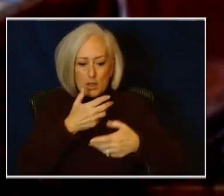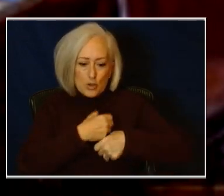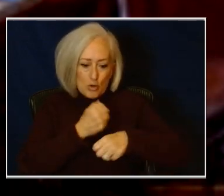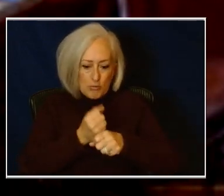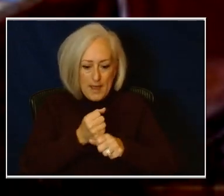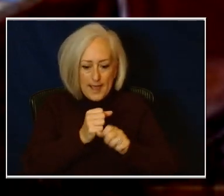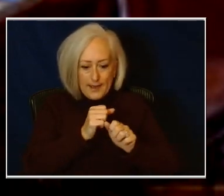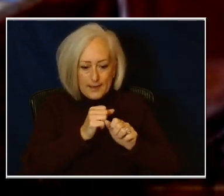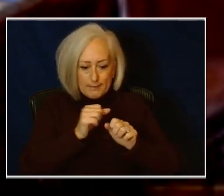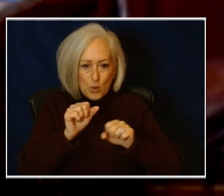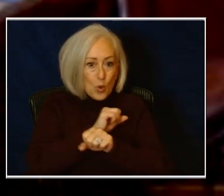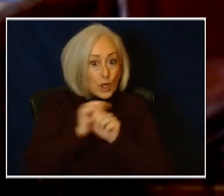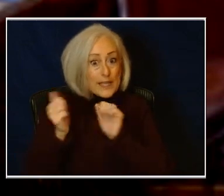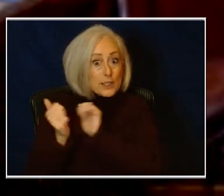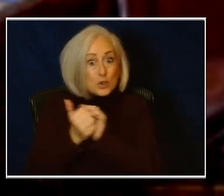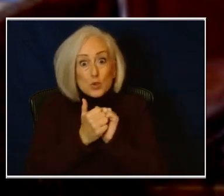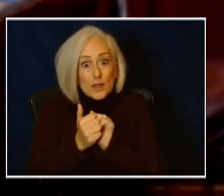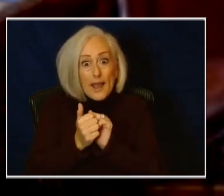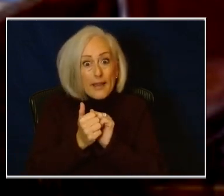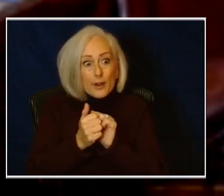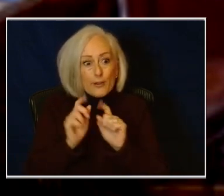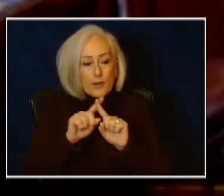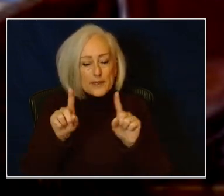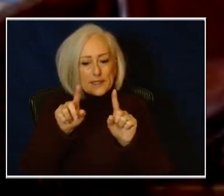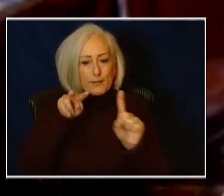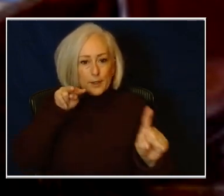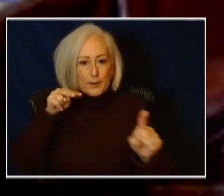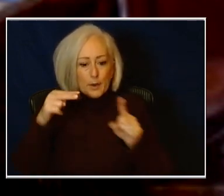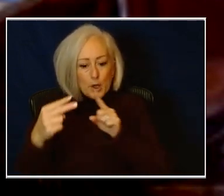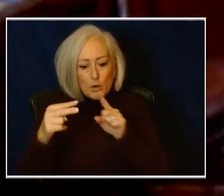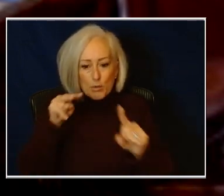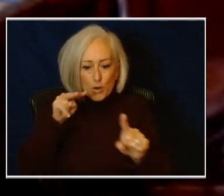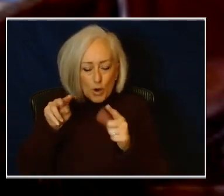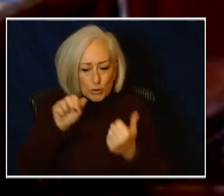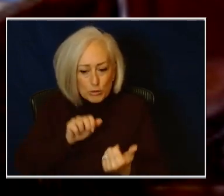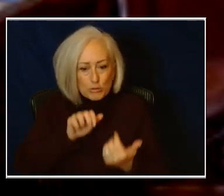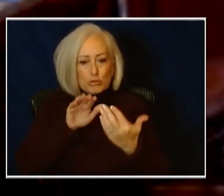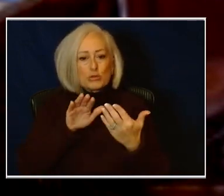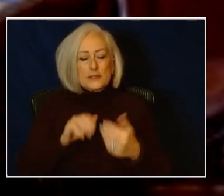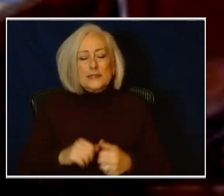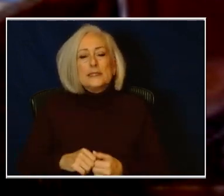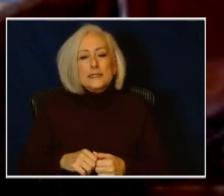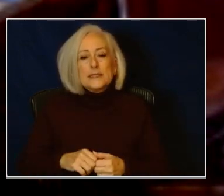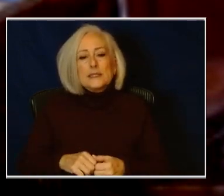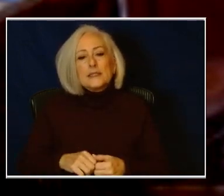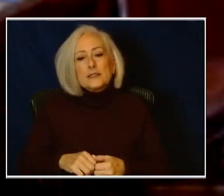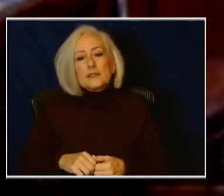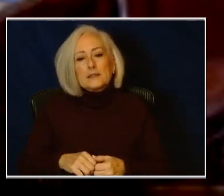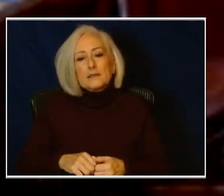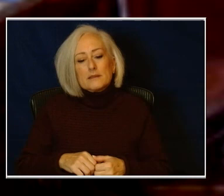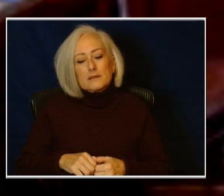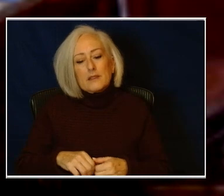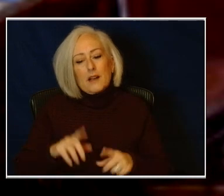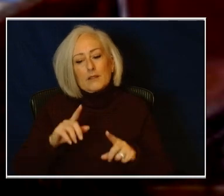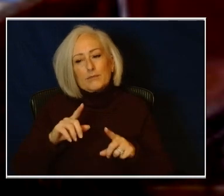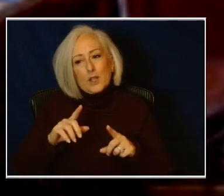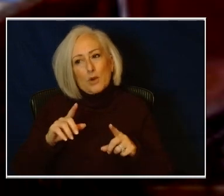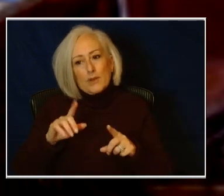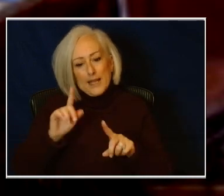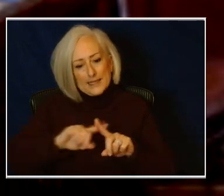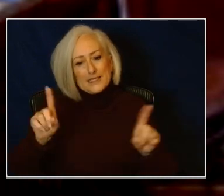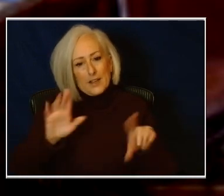on a different way, or seeing a project in a different light than you do when you're on a Zoom.